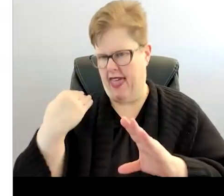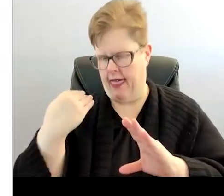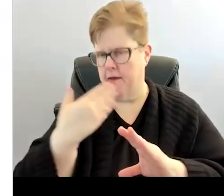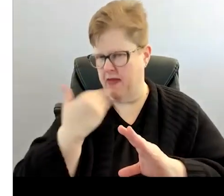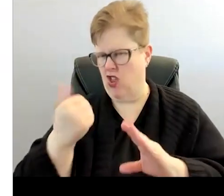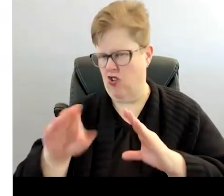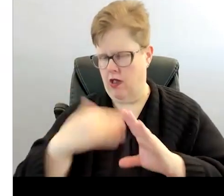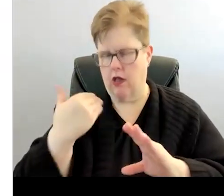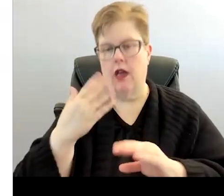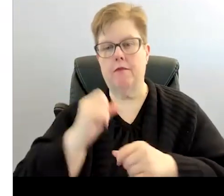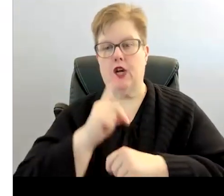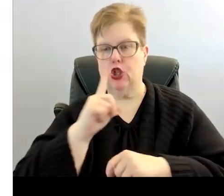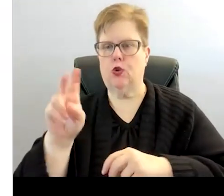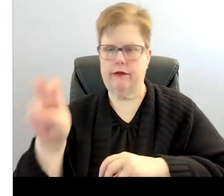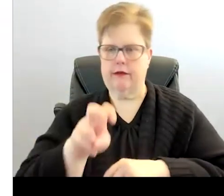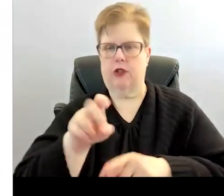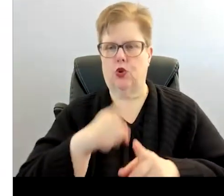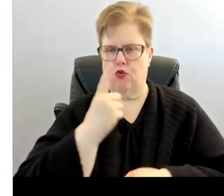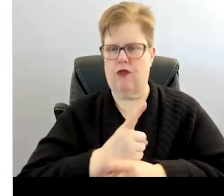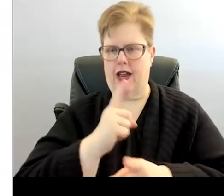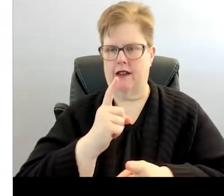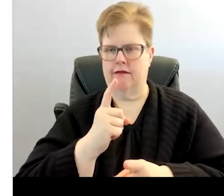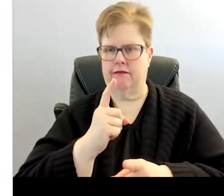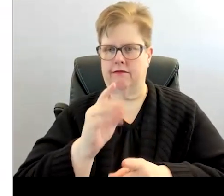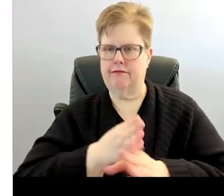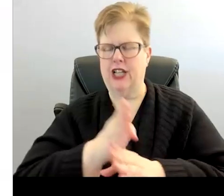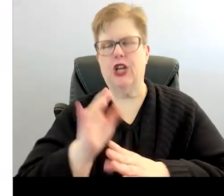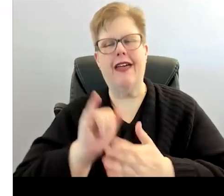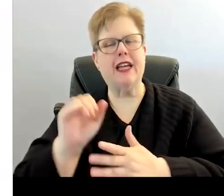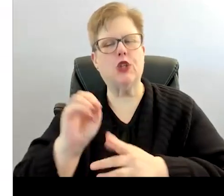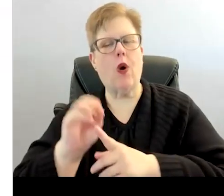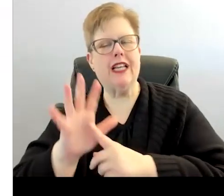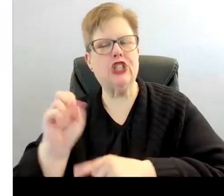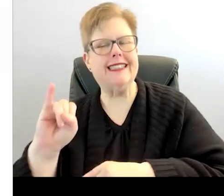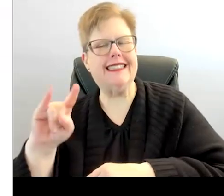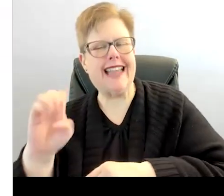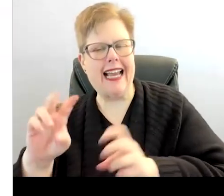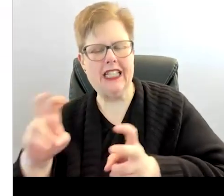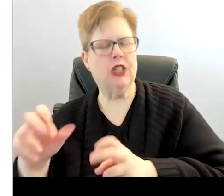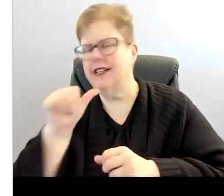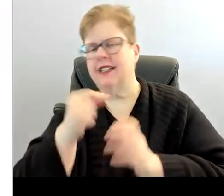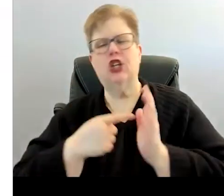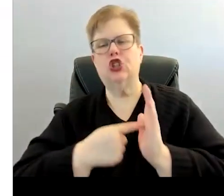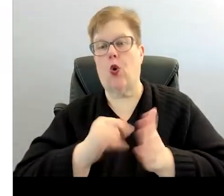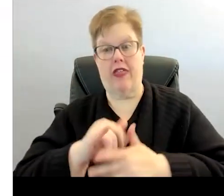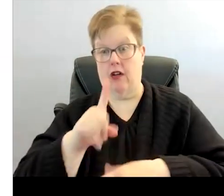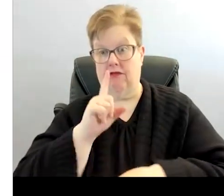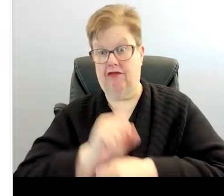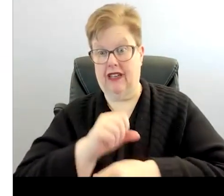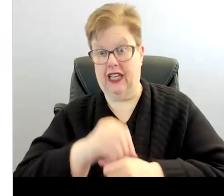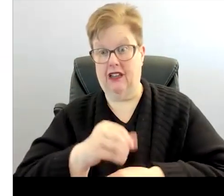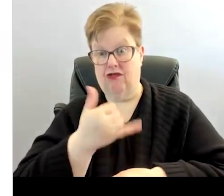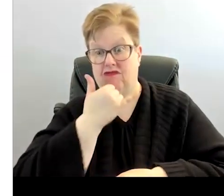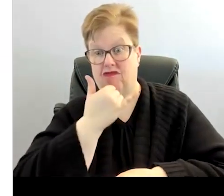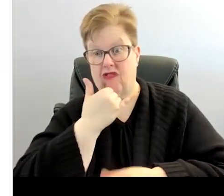we'll make sure you're in the right major. That is an orientation site issue. It does not reflect necessarily that you are